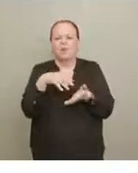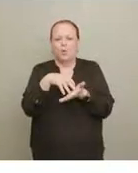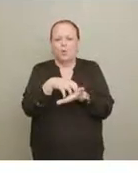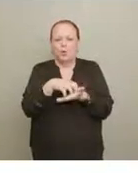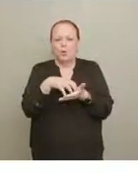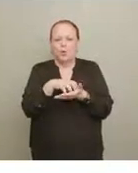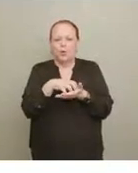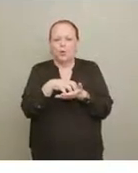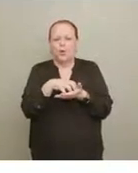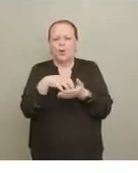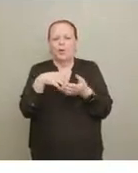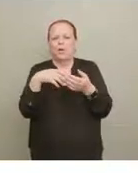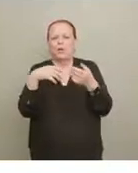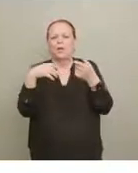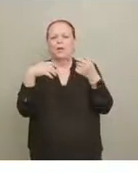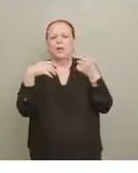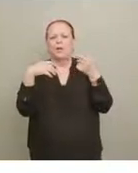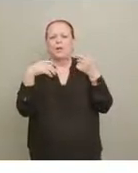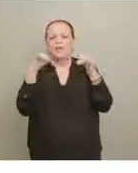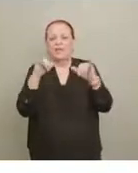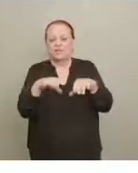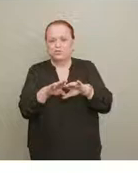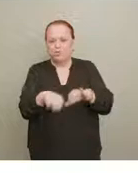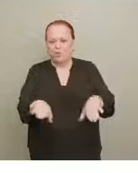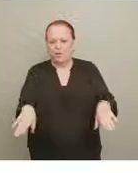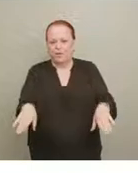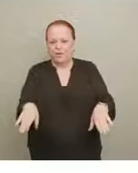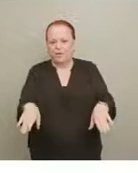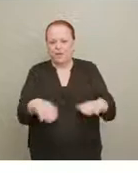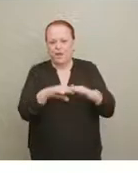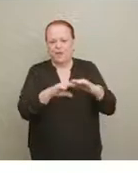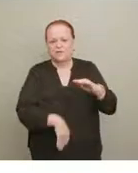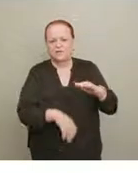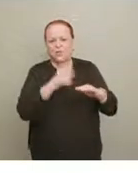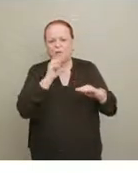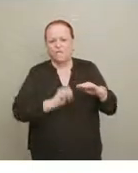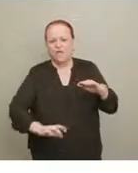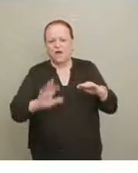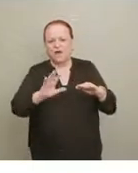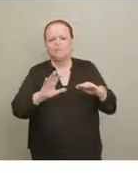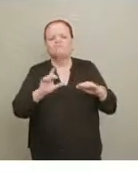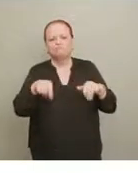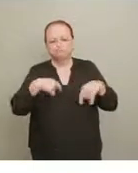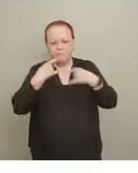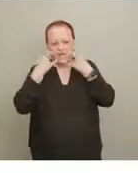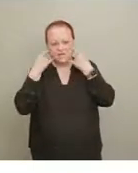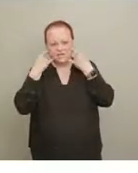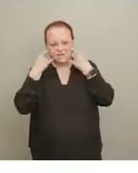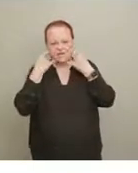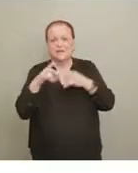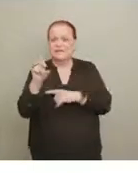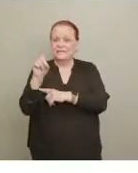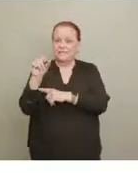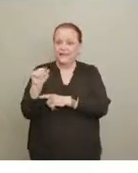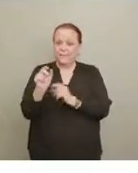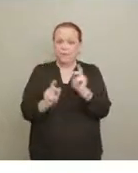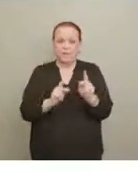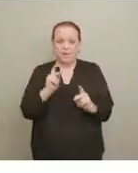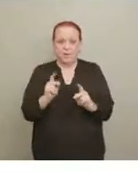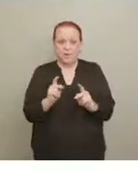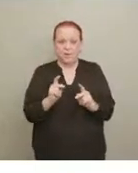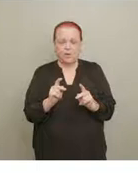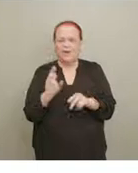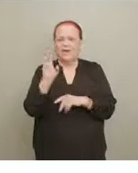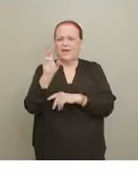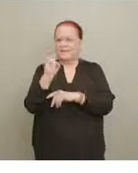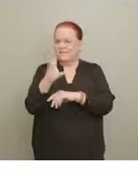not eligible for the vaccine yet, children under the age of 5, people who are disabled, people who are